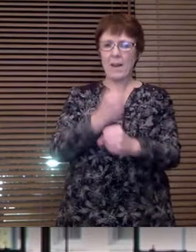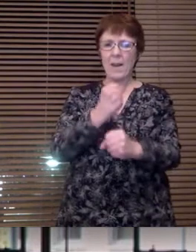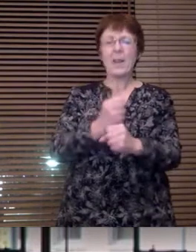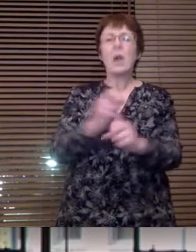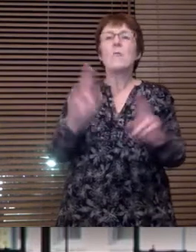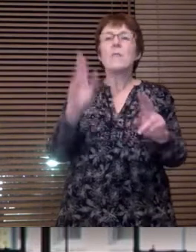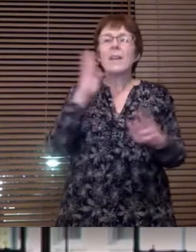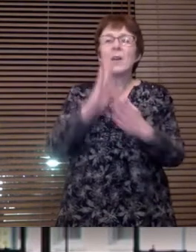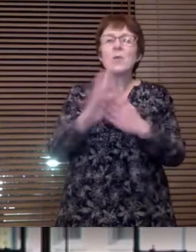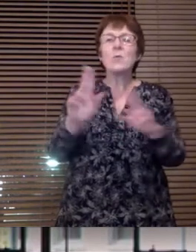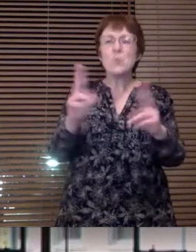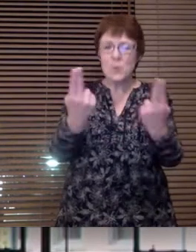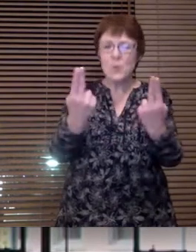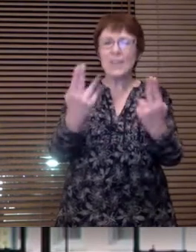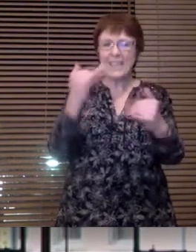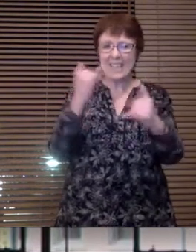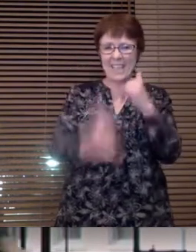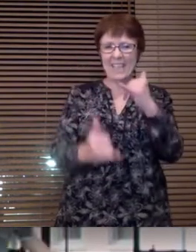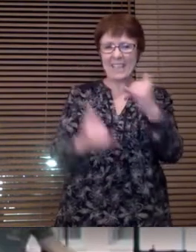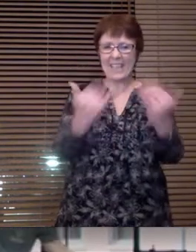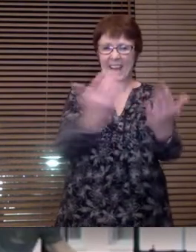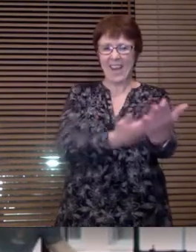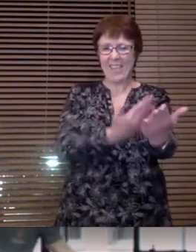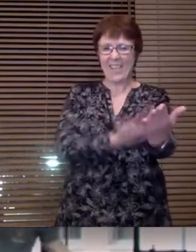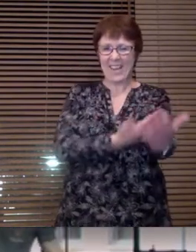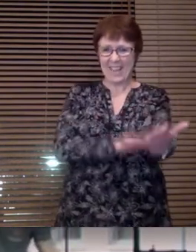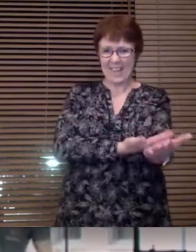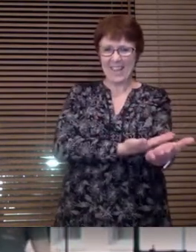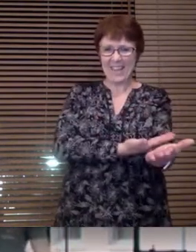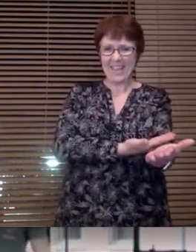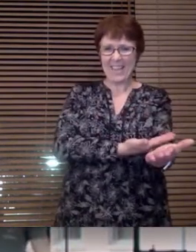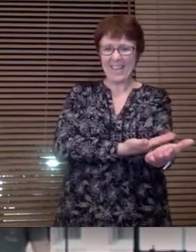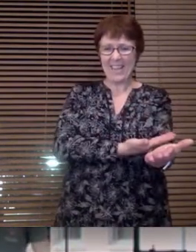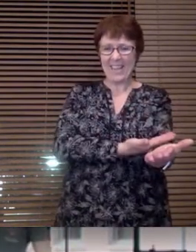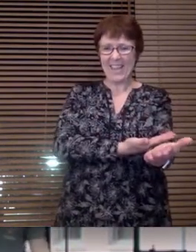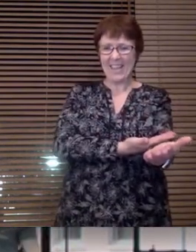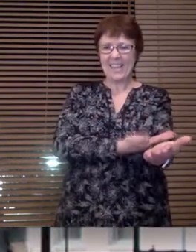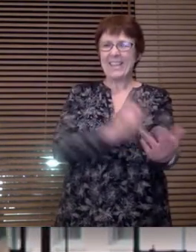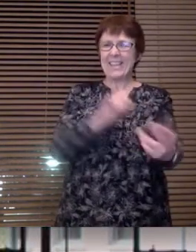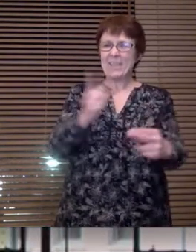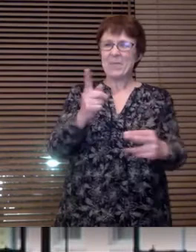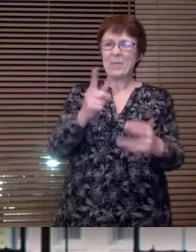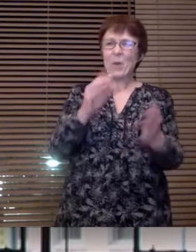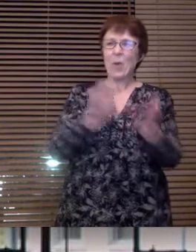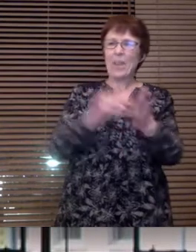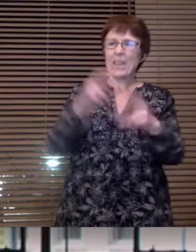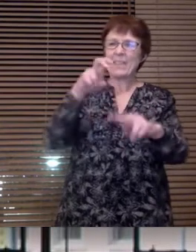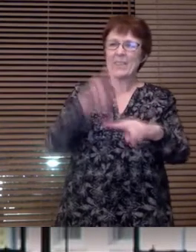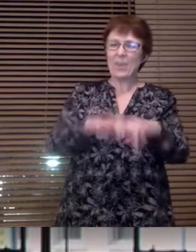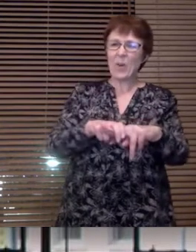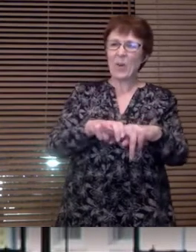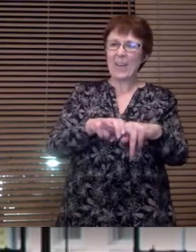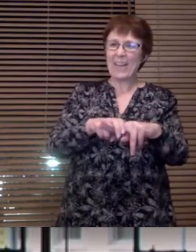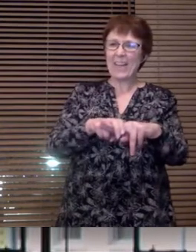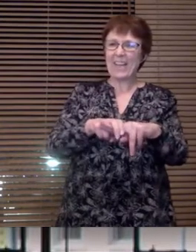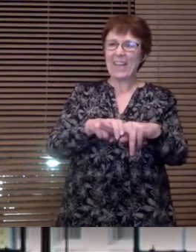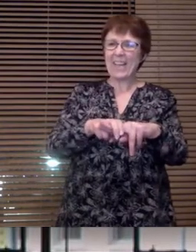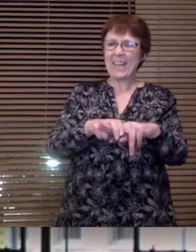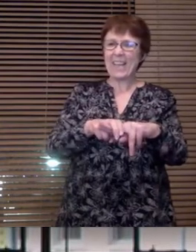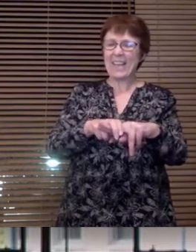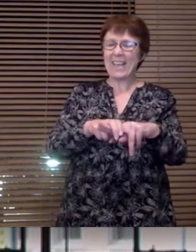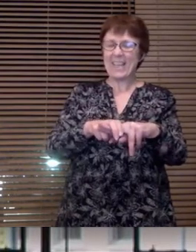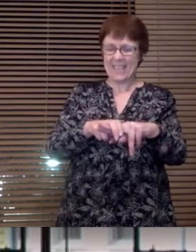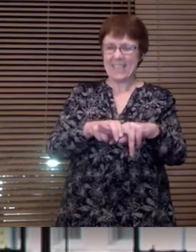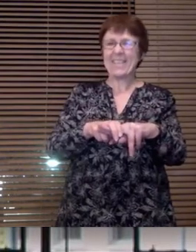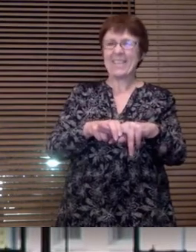final exercise, which is going to be the pike handstand. Hold. Keep up with me. Remember that 90-degree angle. If you